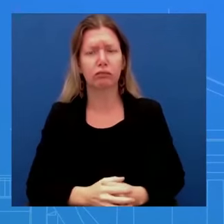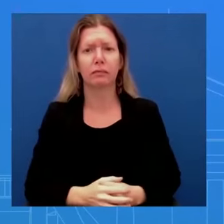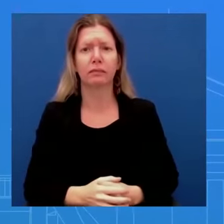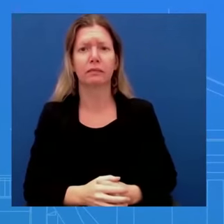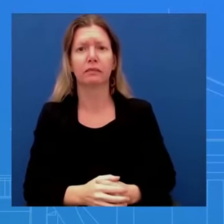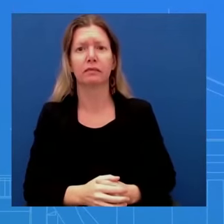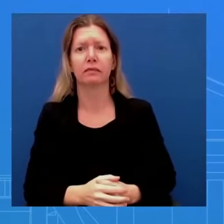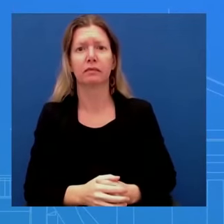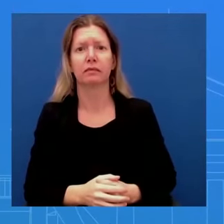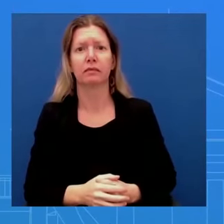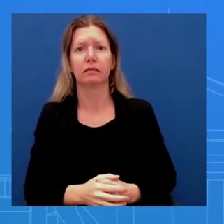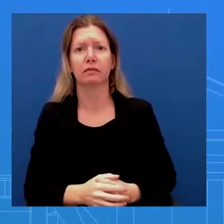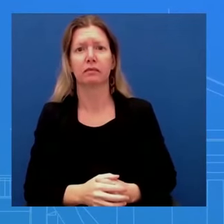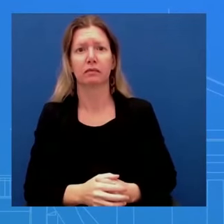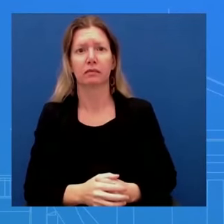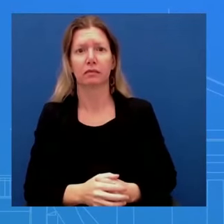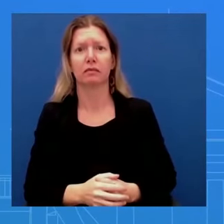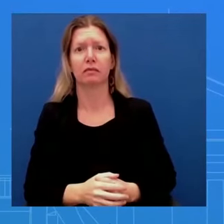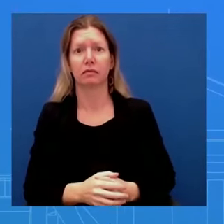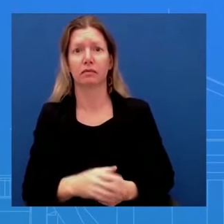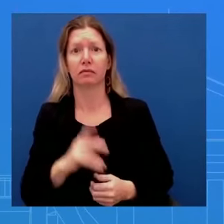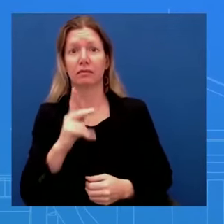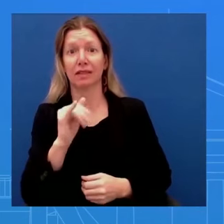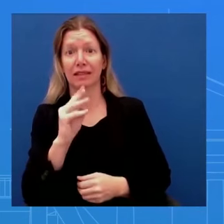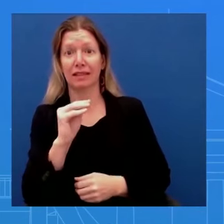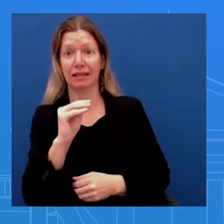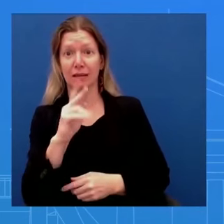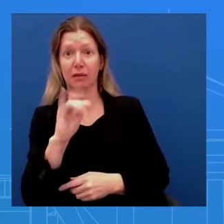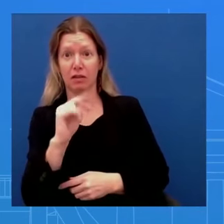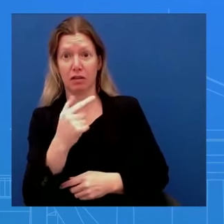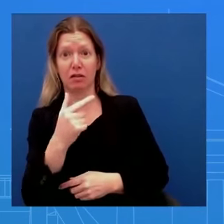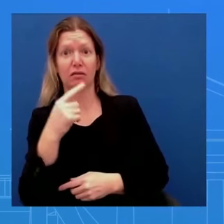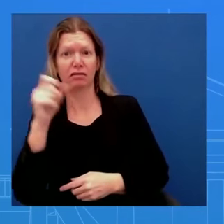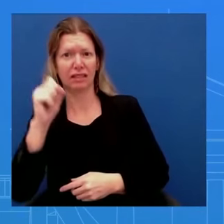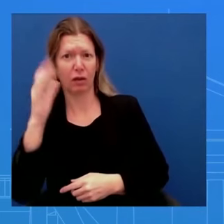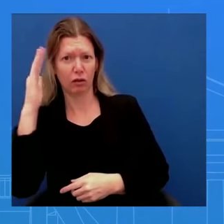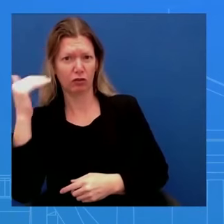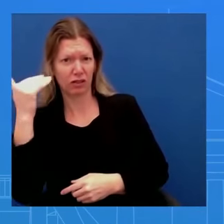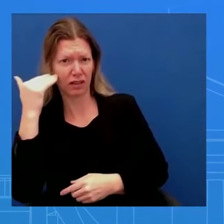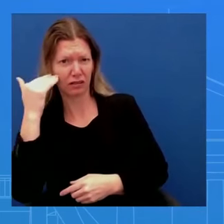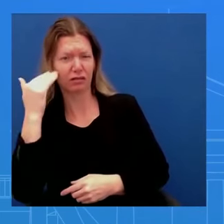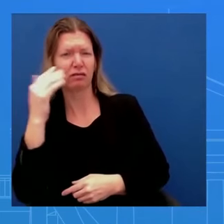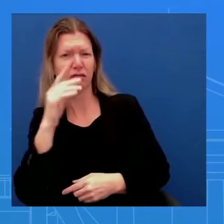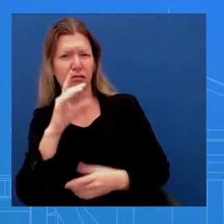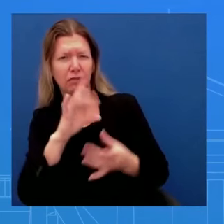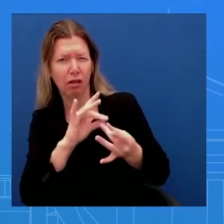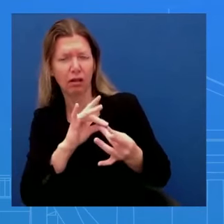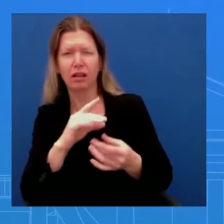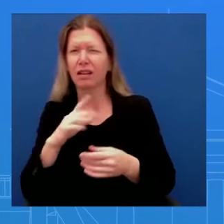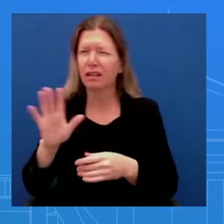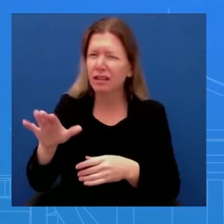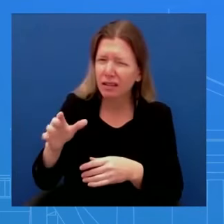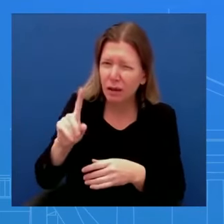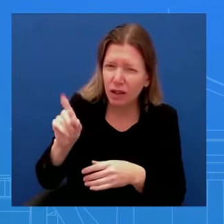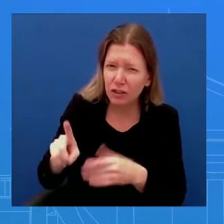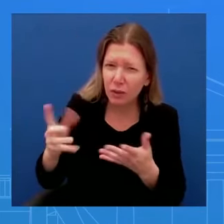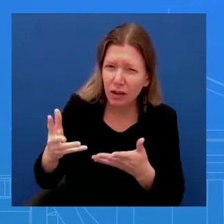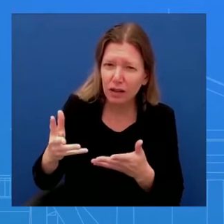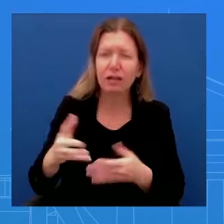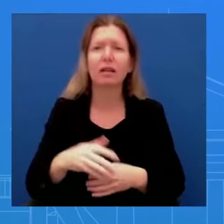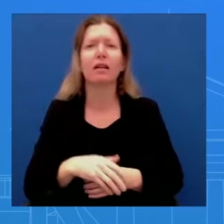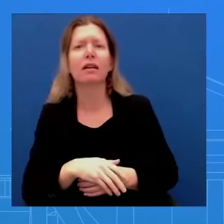principal enemy. At the same time, South Korea is what? Is their principal enemy. But at the same time, Kim Jong-un sent